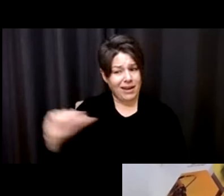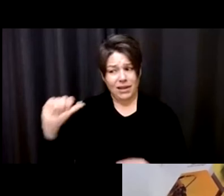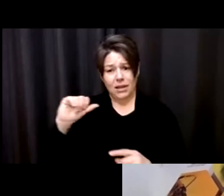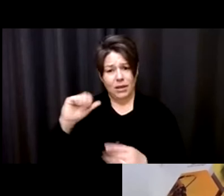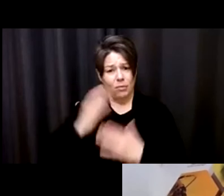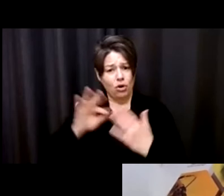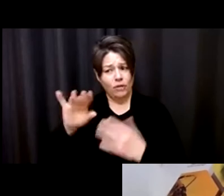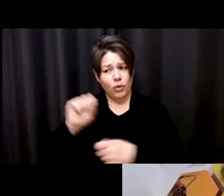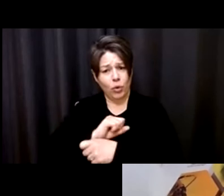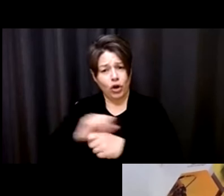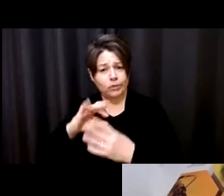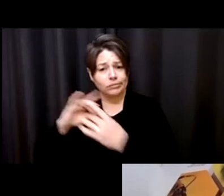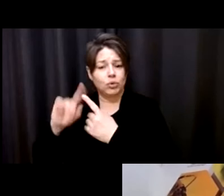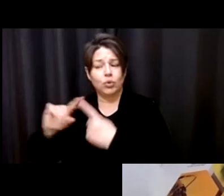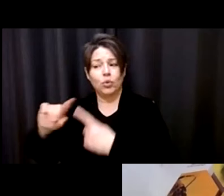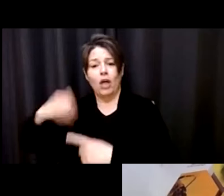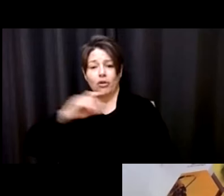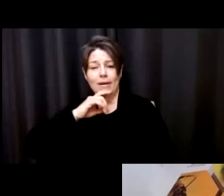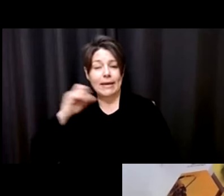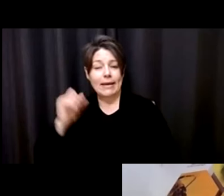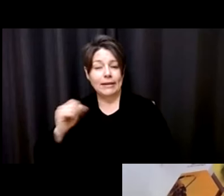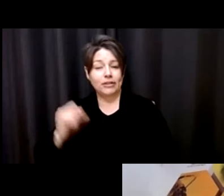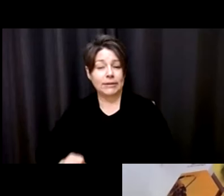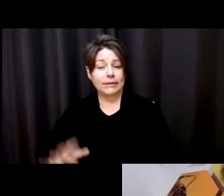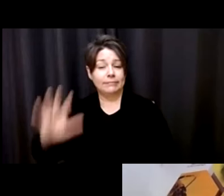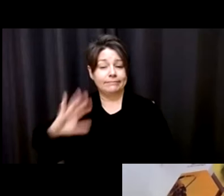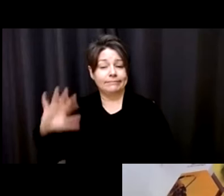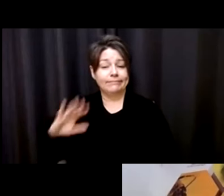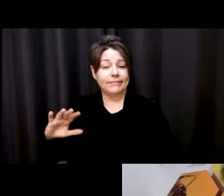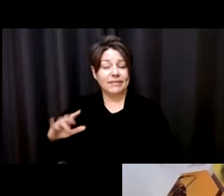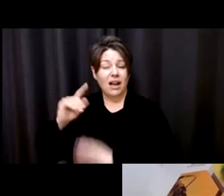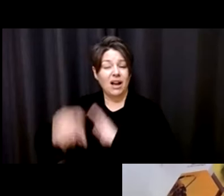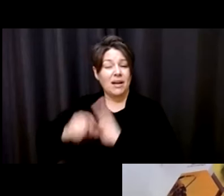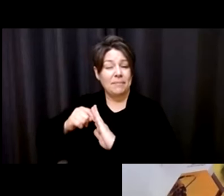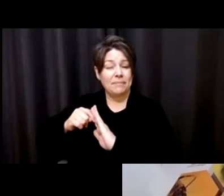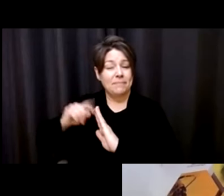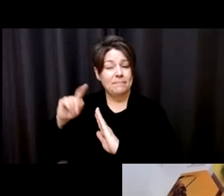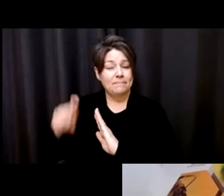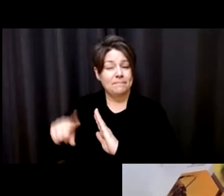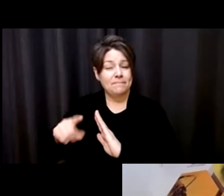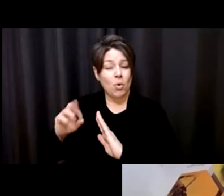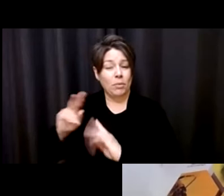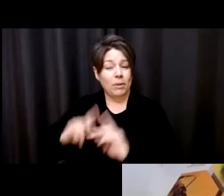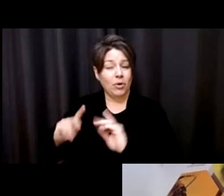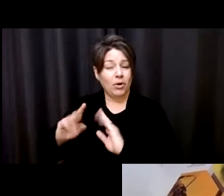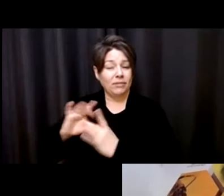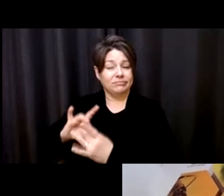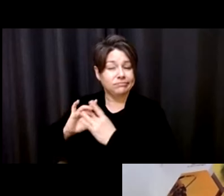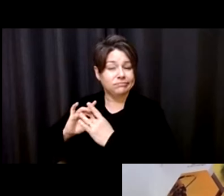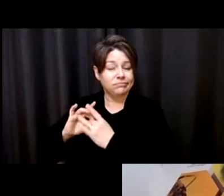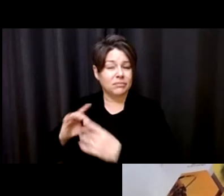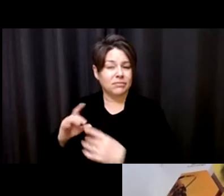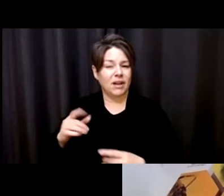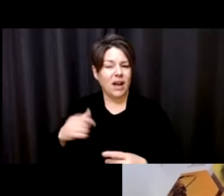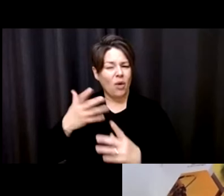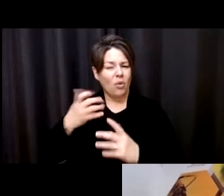ancient civilizations, or I just was really curious about hearing you expand a little bit on that side of it,